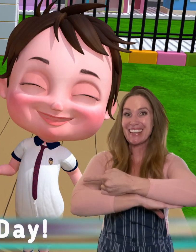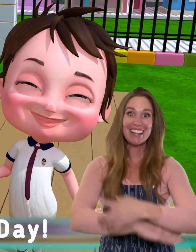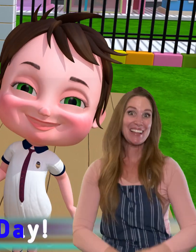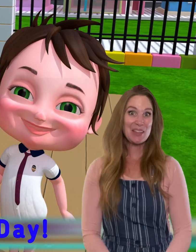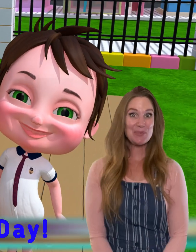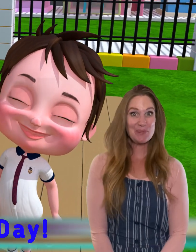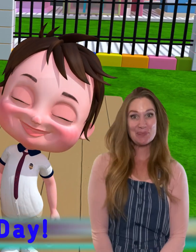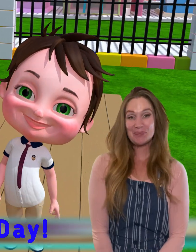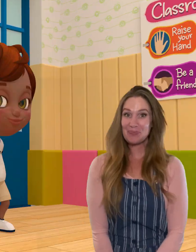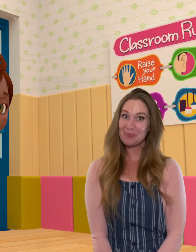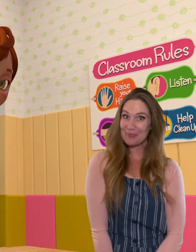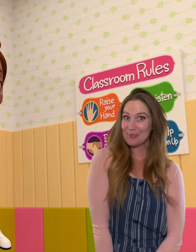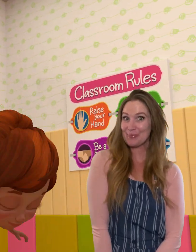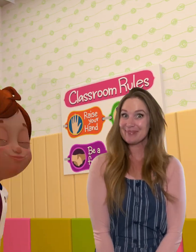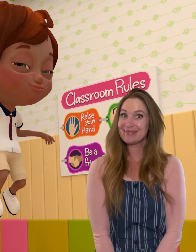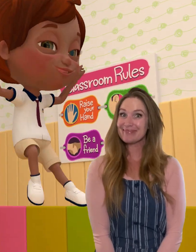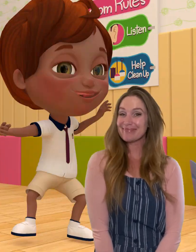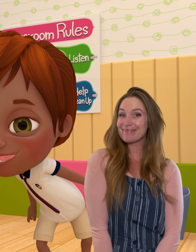Day.